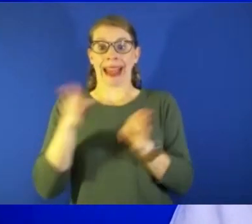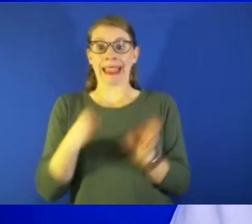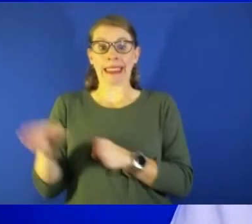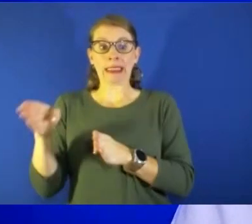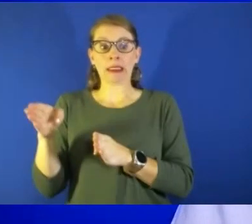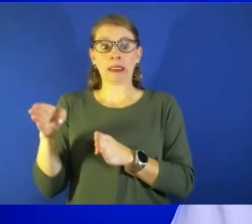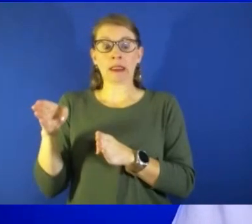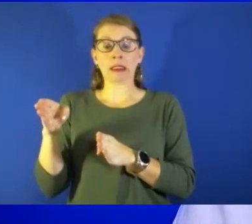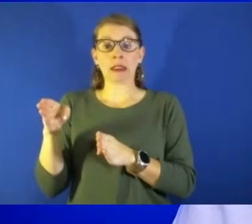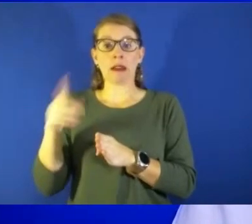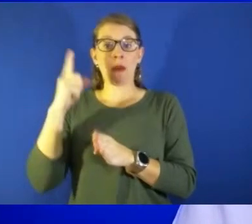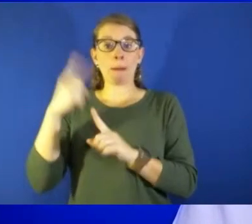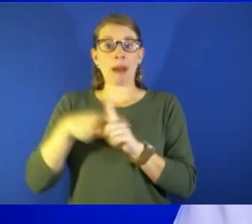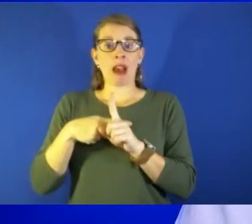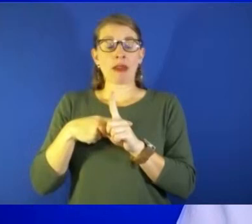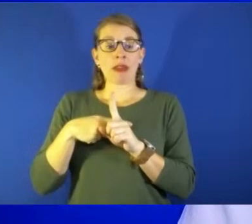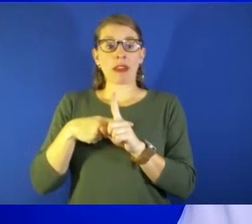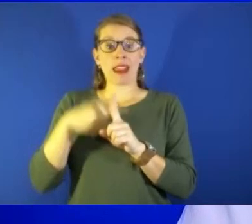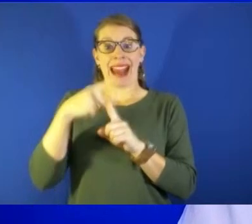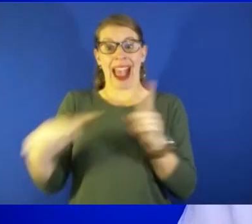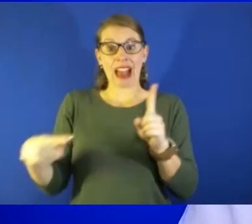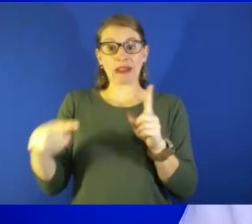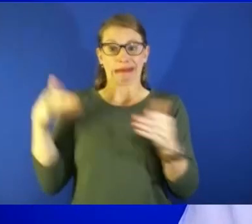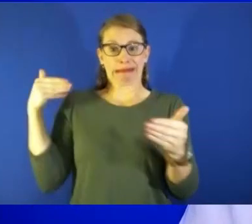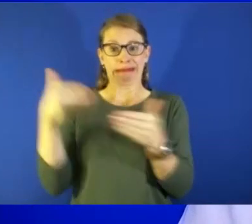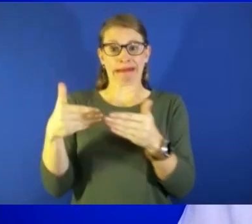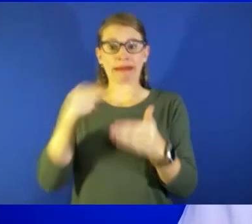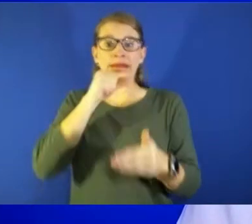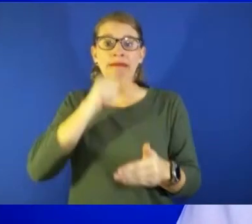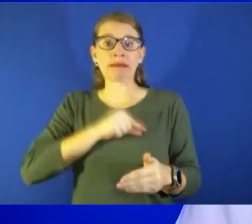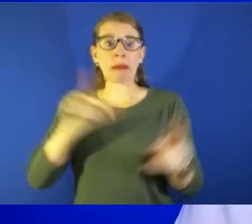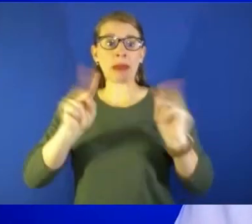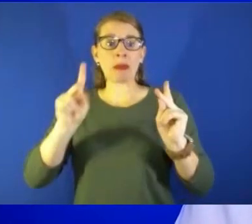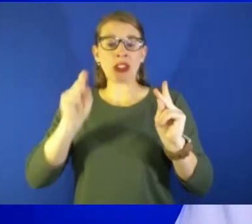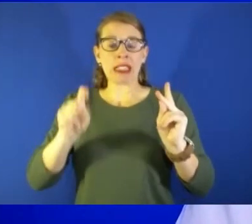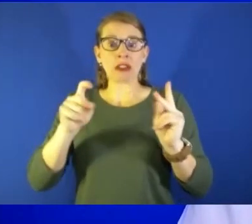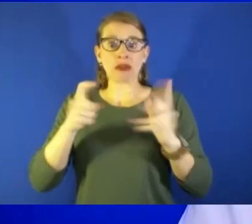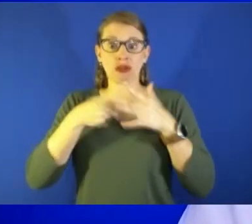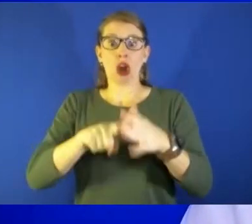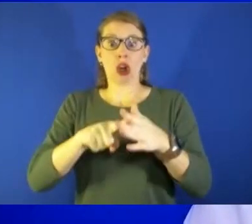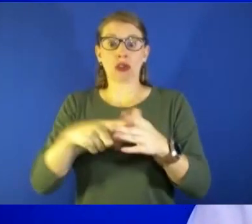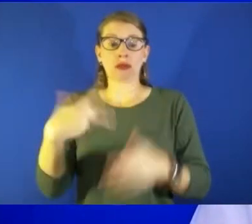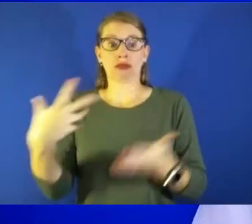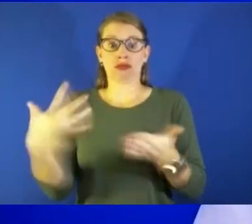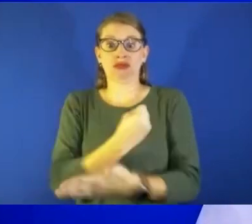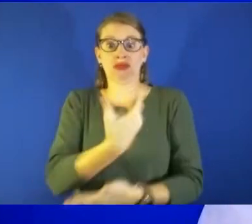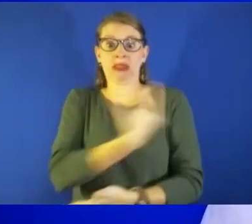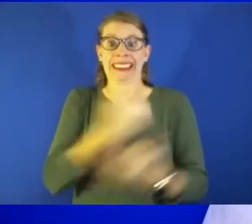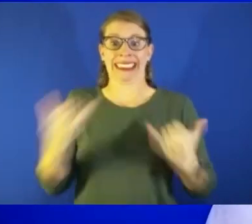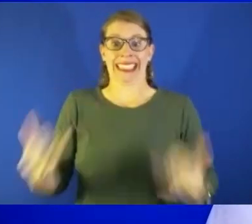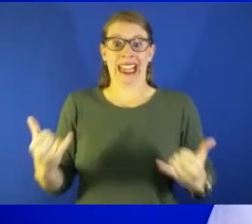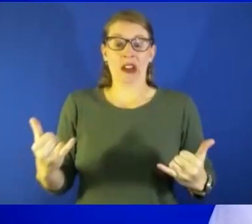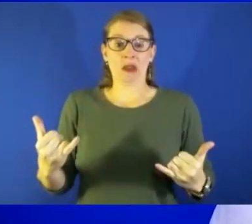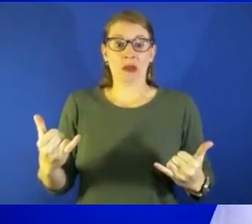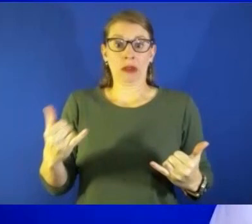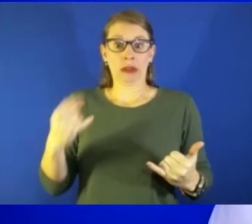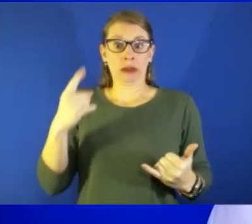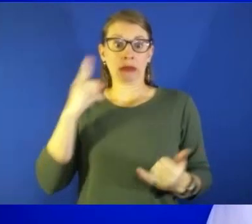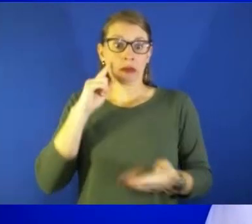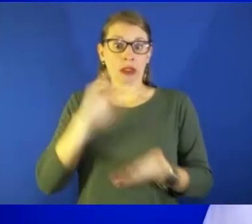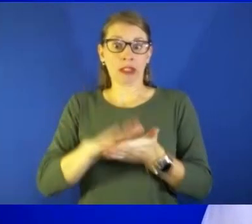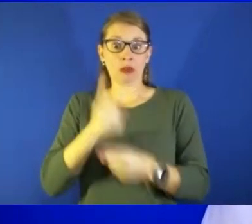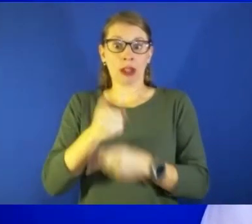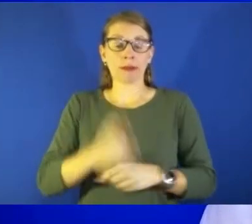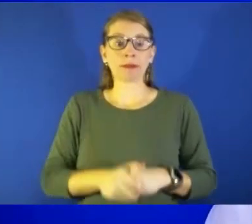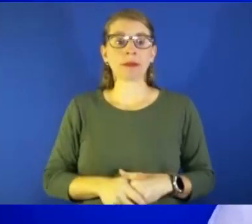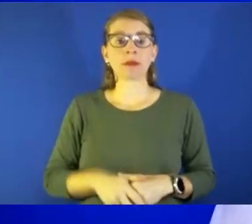it's a month and a half away from Thanksgiving, so people would really need to start now, I would imagine, on their course. Yeah, go get your